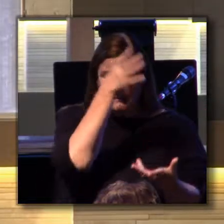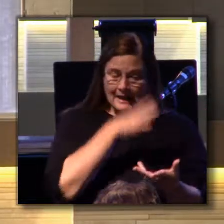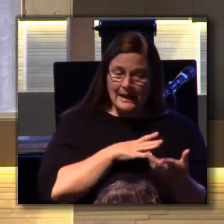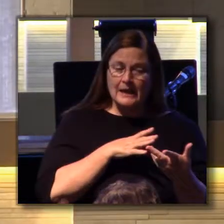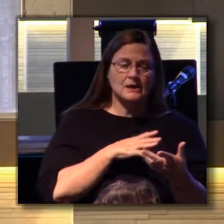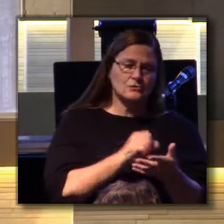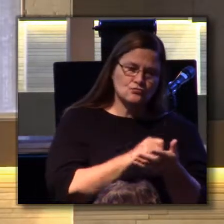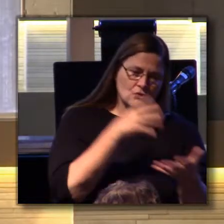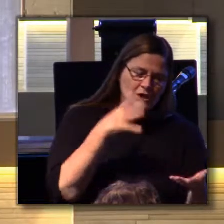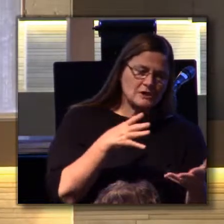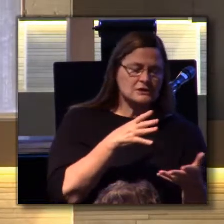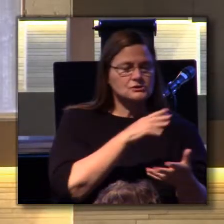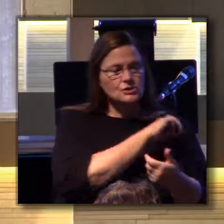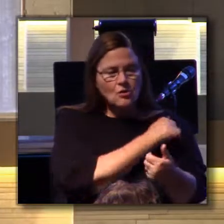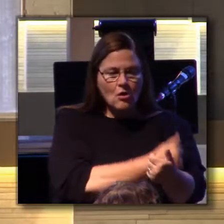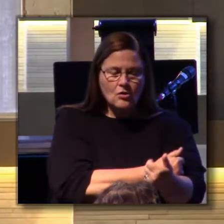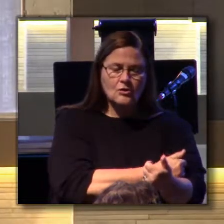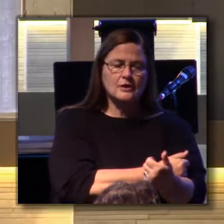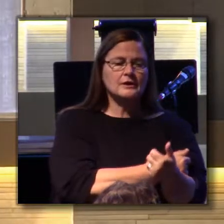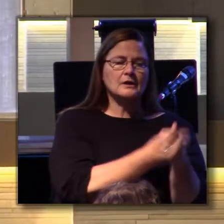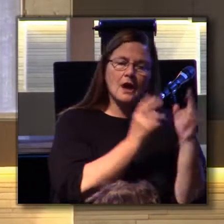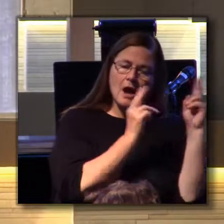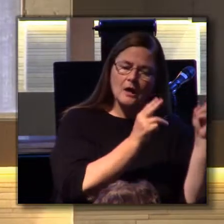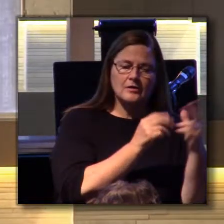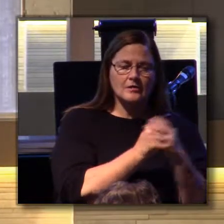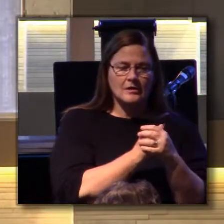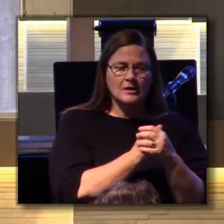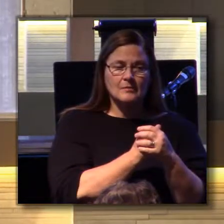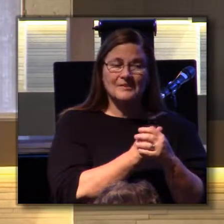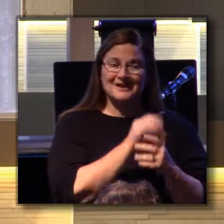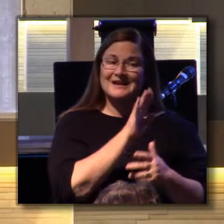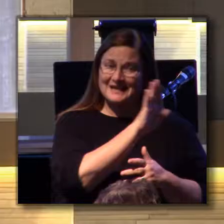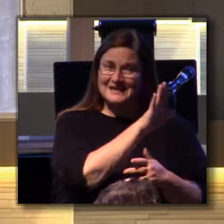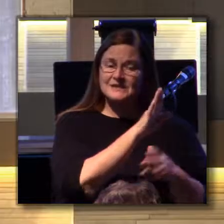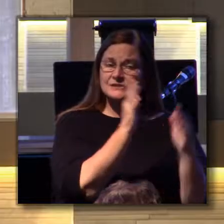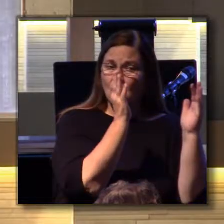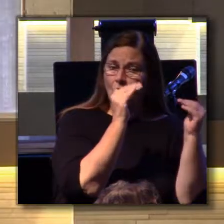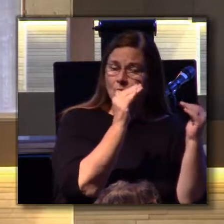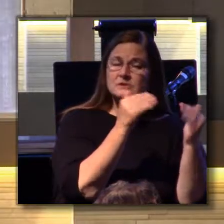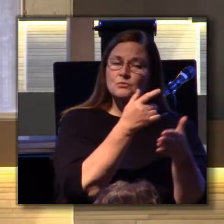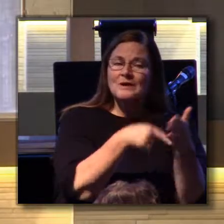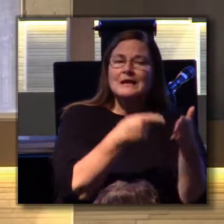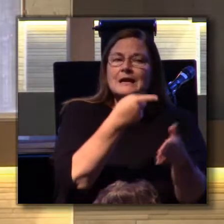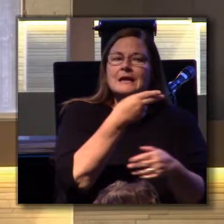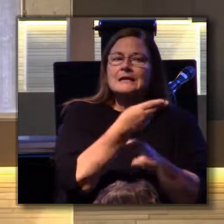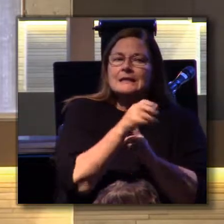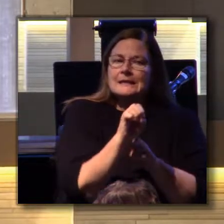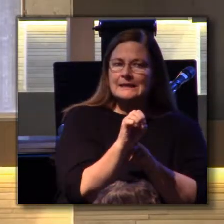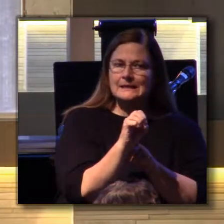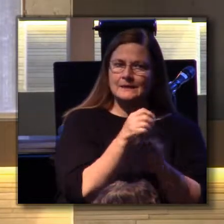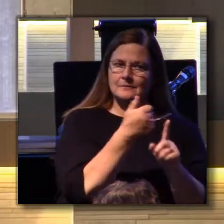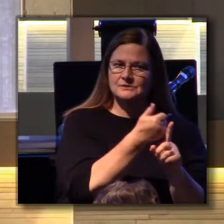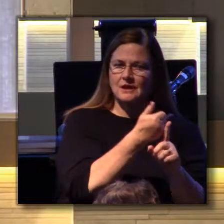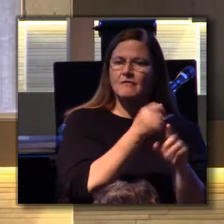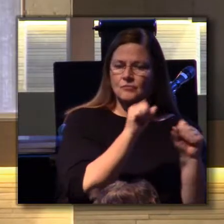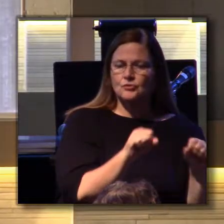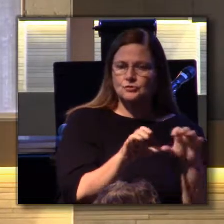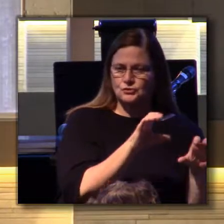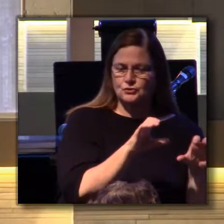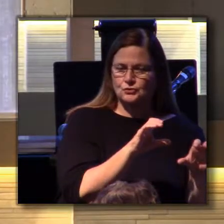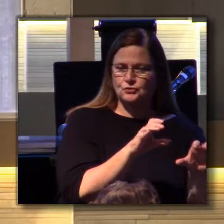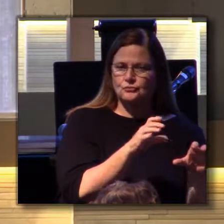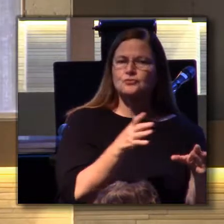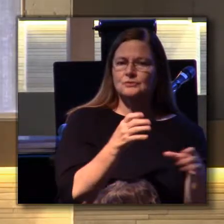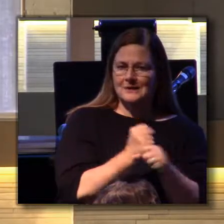him, but his hope was in what he could do to inherit eternal life. And I'm telling you, that guy